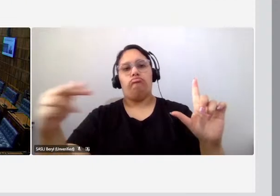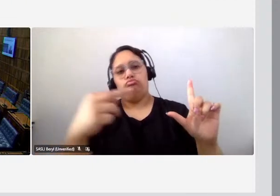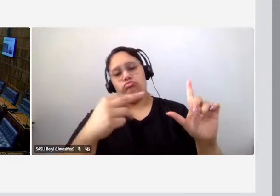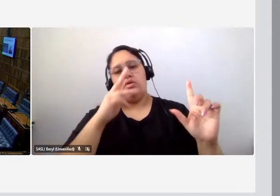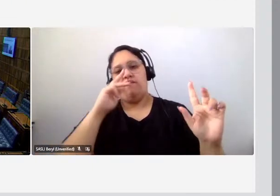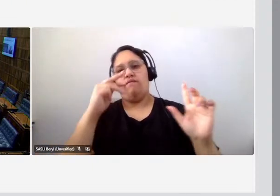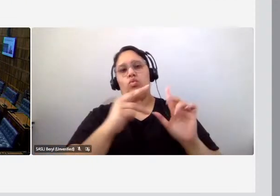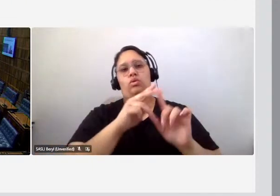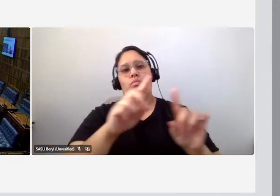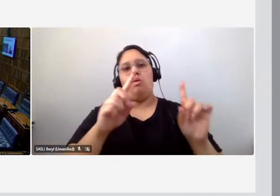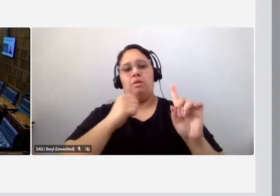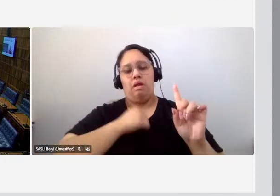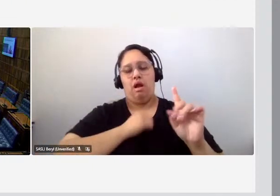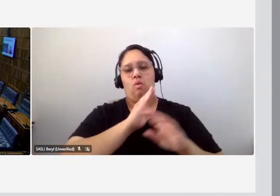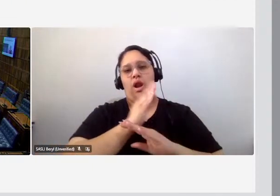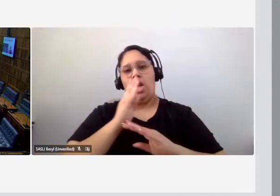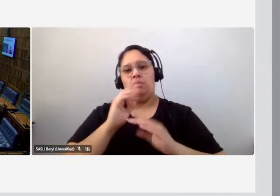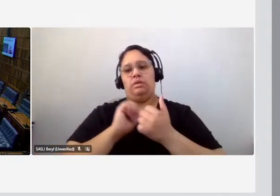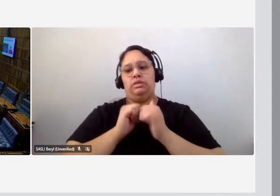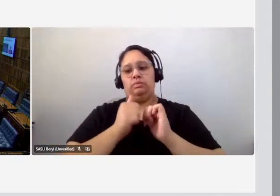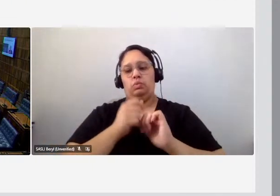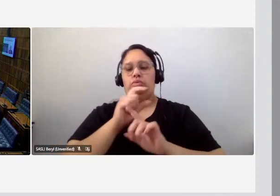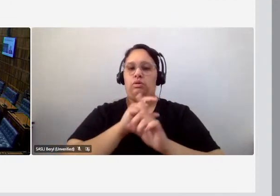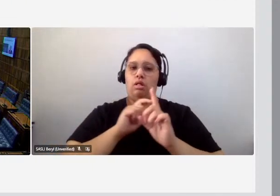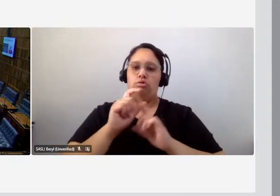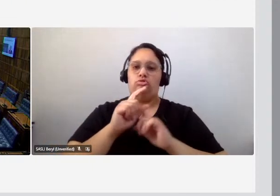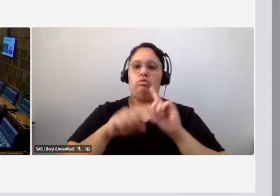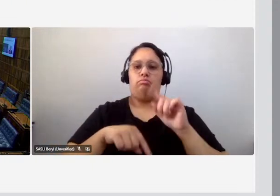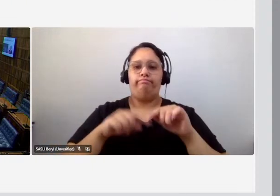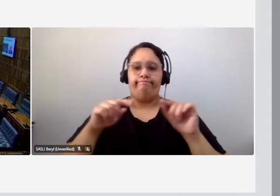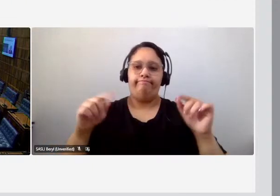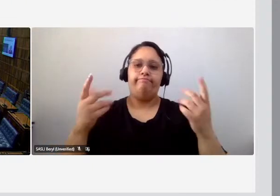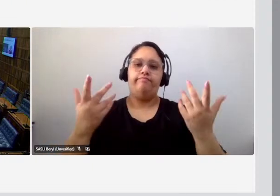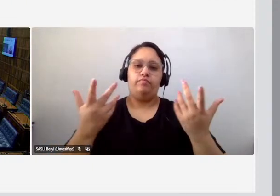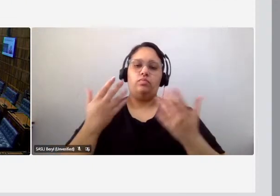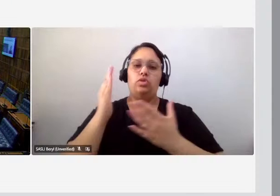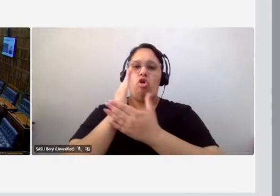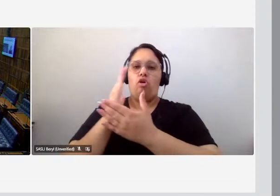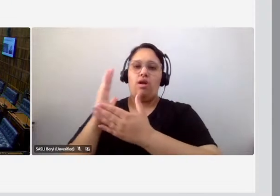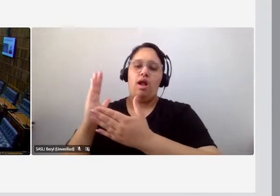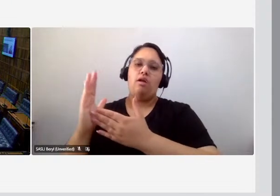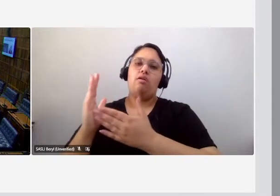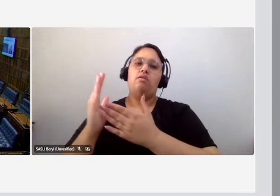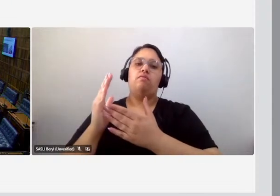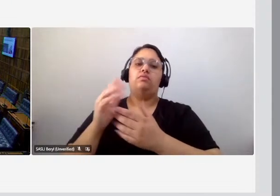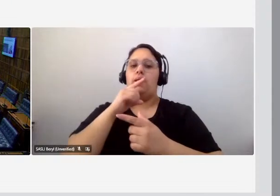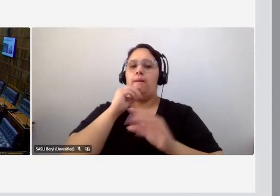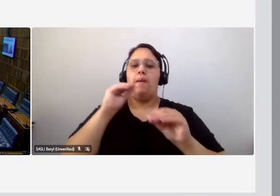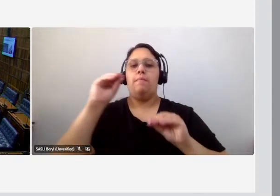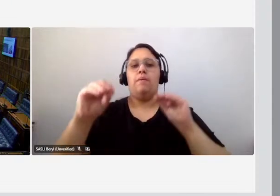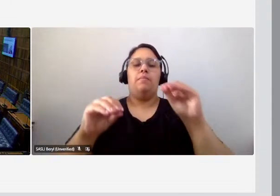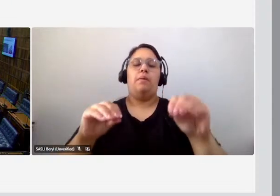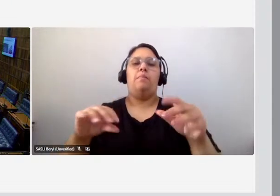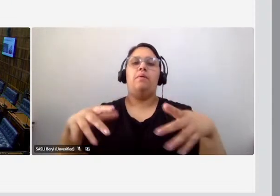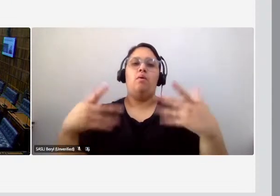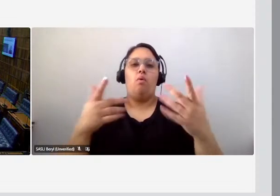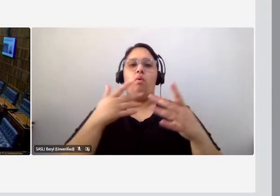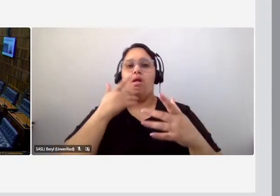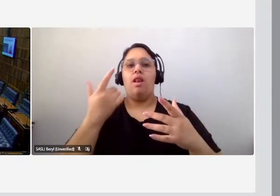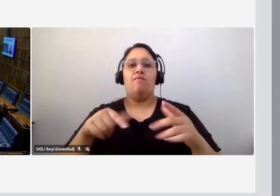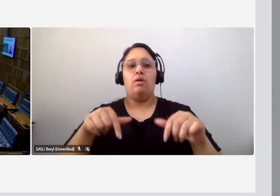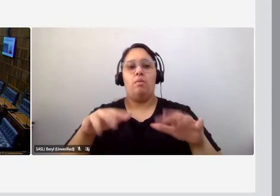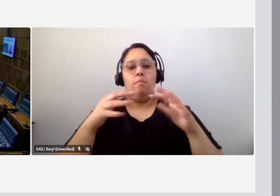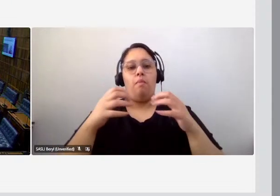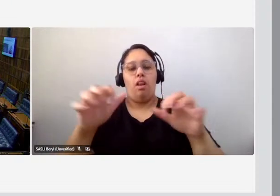department: libraries, sports, culture, archives, geographical names. And it's lovely that this parliament over